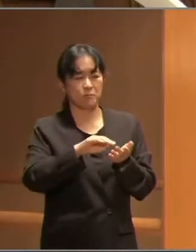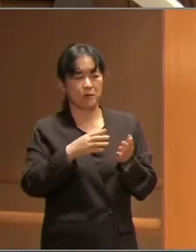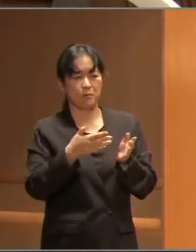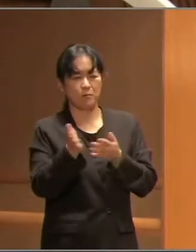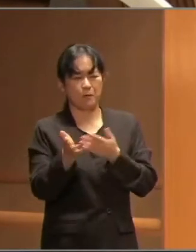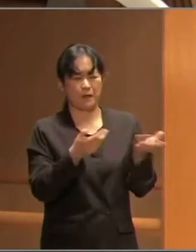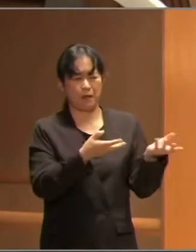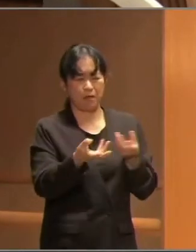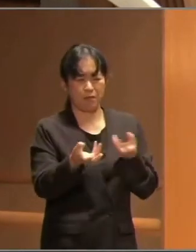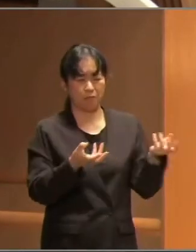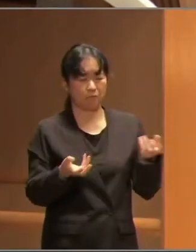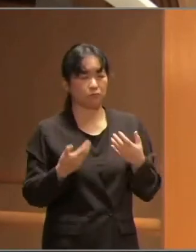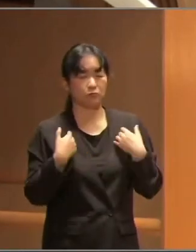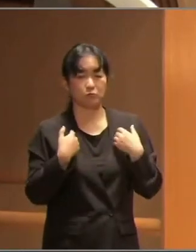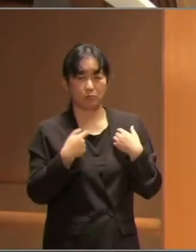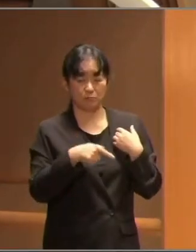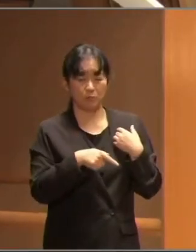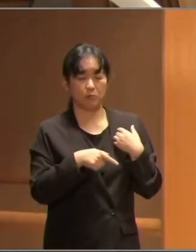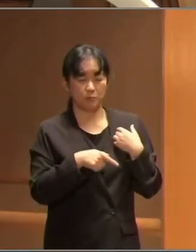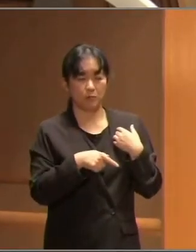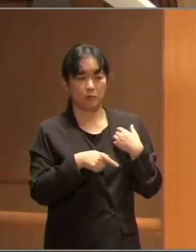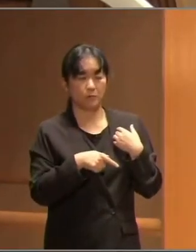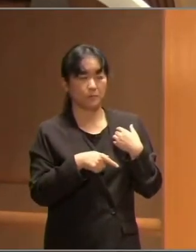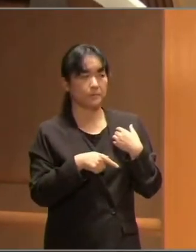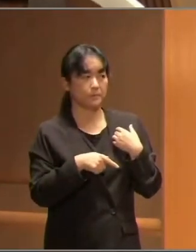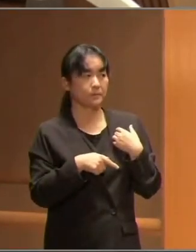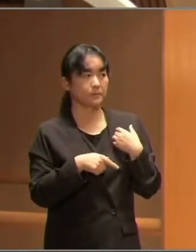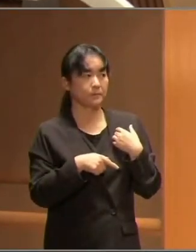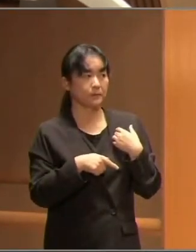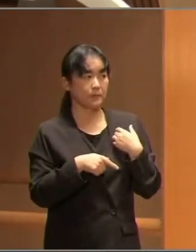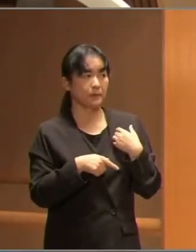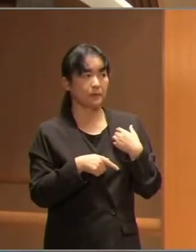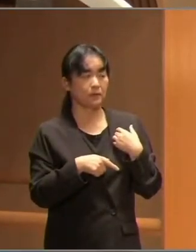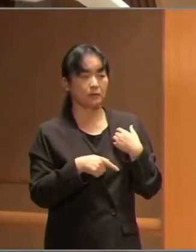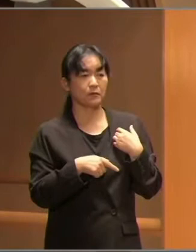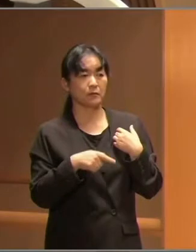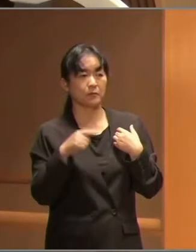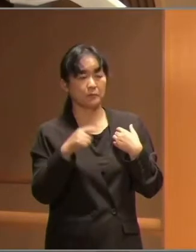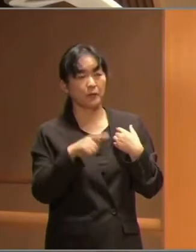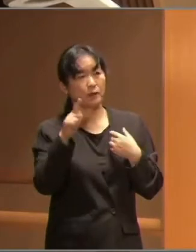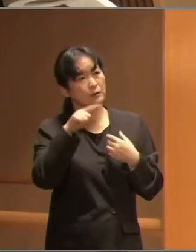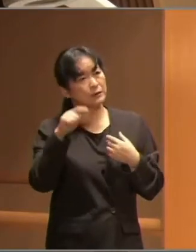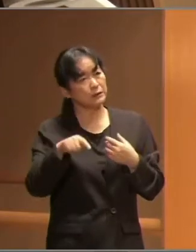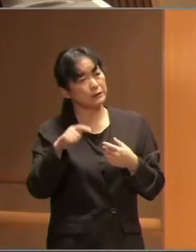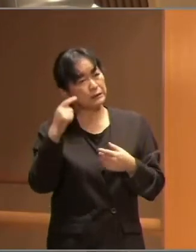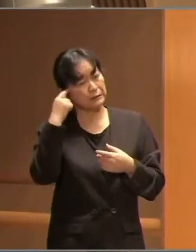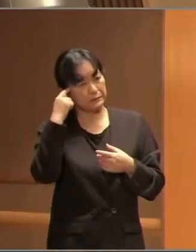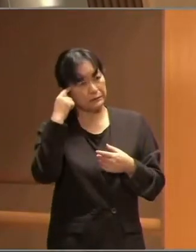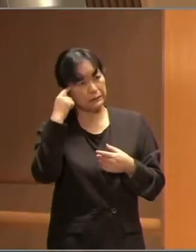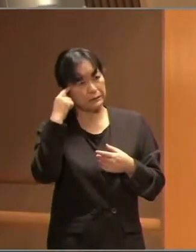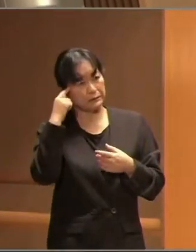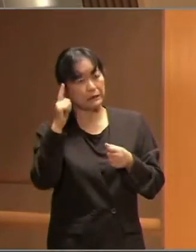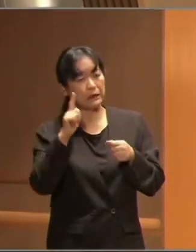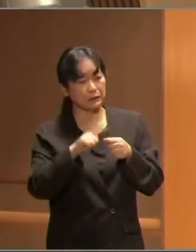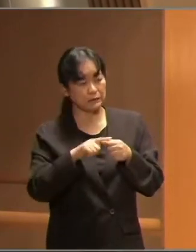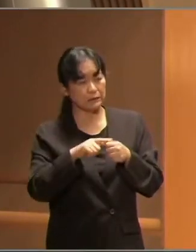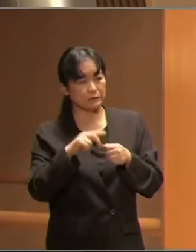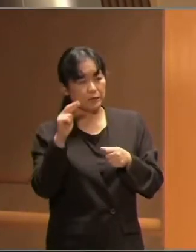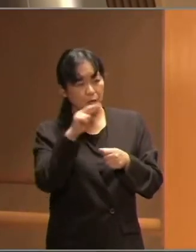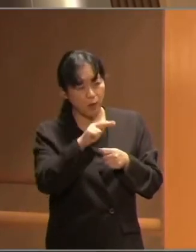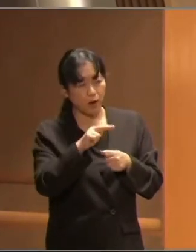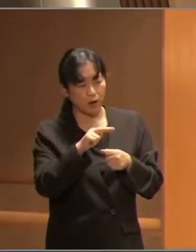as defects, but at some time I thought, if it's an artificial